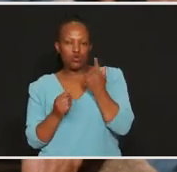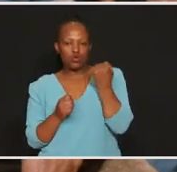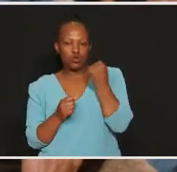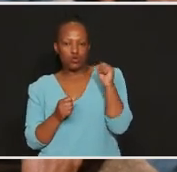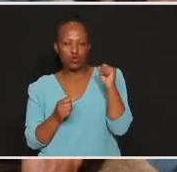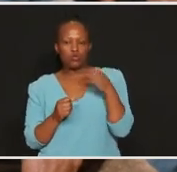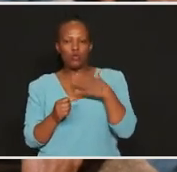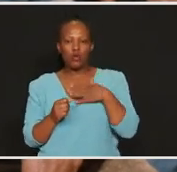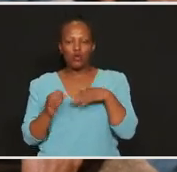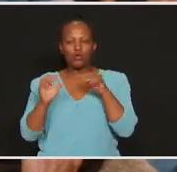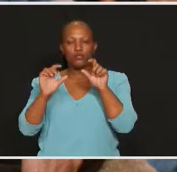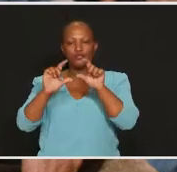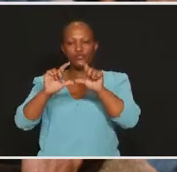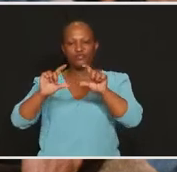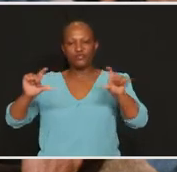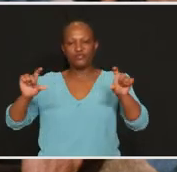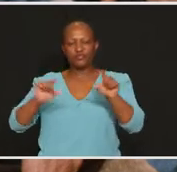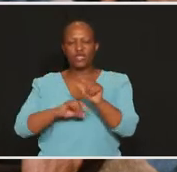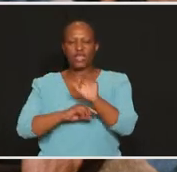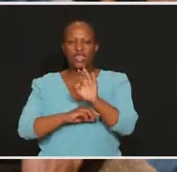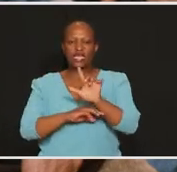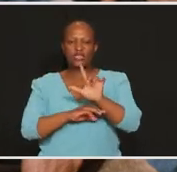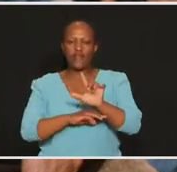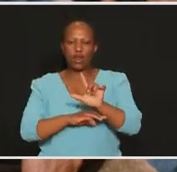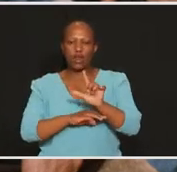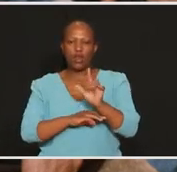Clause 37 from the billable